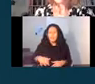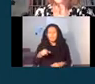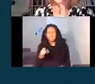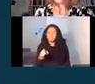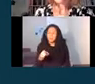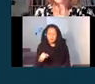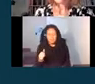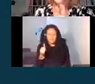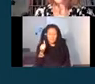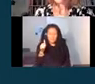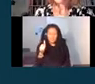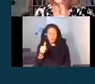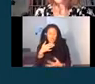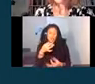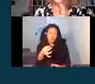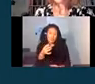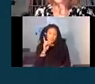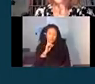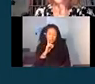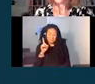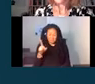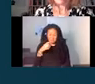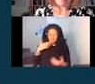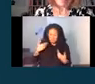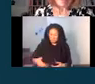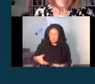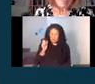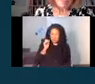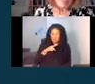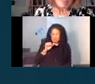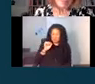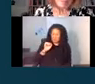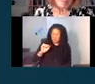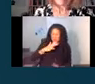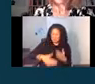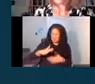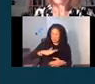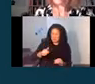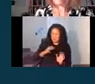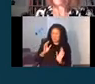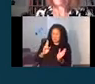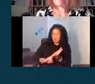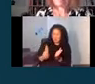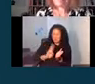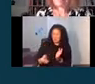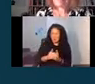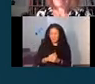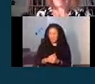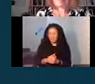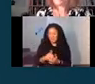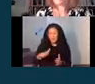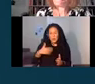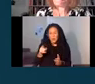comely woman, but her dress so antic and her deportment so ordinary that I do not like her at all.